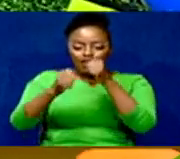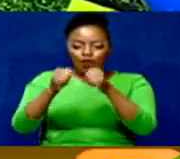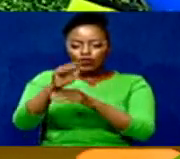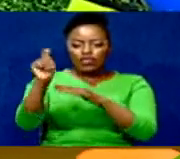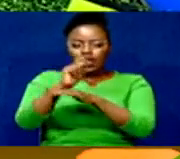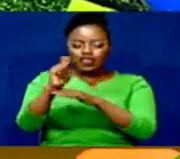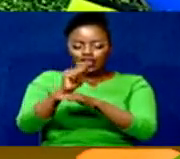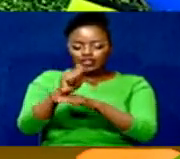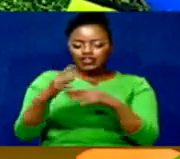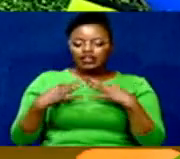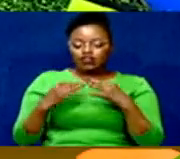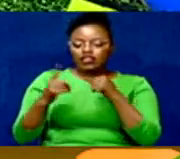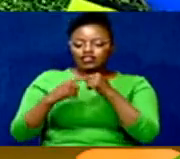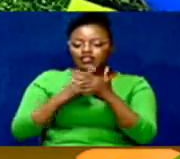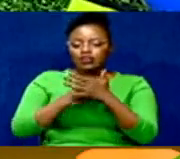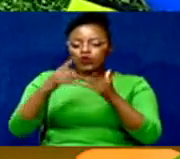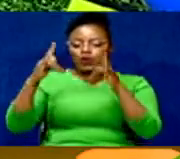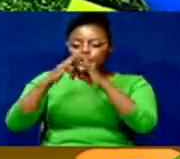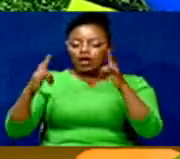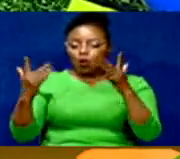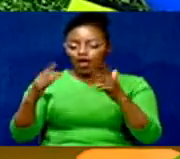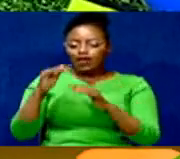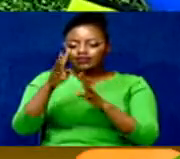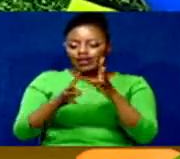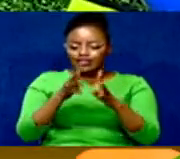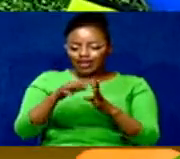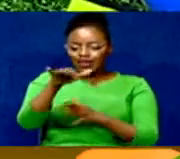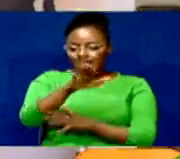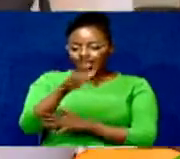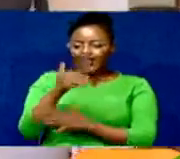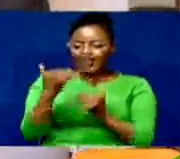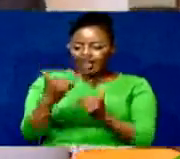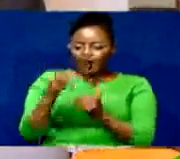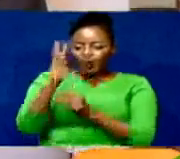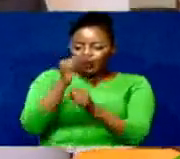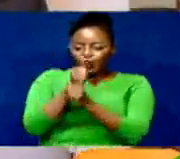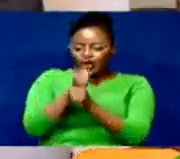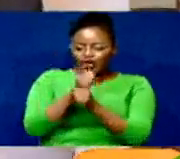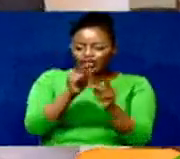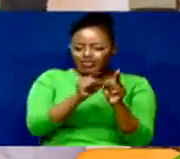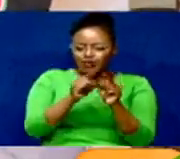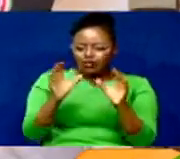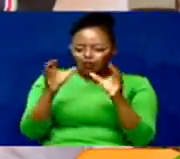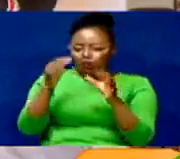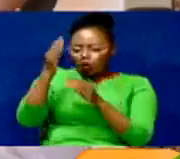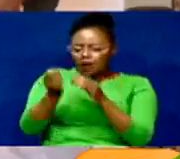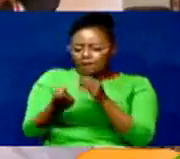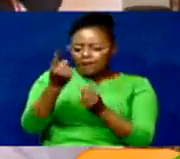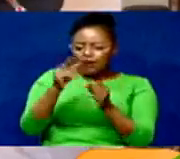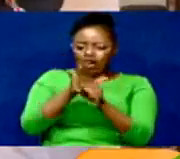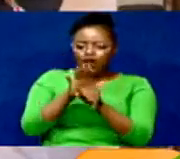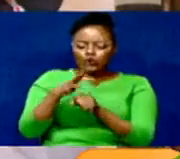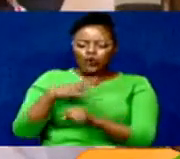their training kits for the 6 weeks camp at Kasarani. The teams in camp will now operate in a bubble following the spike in numbers